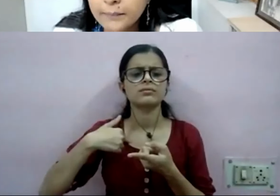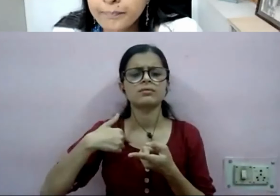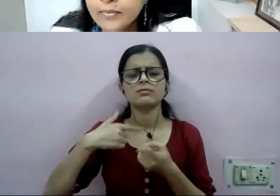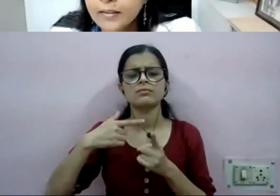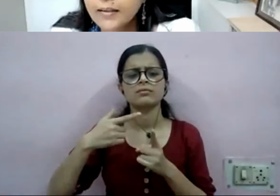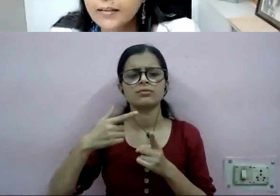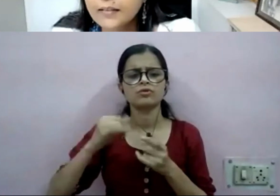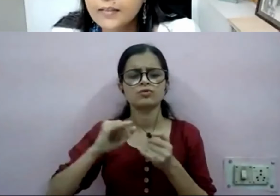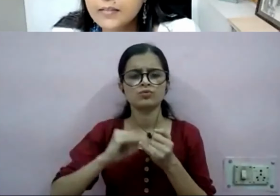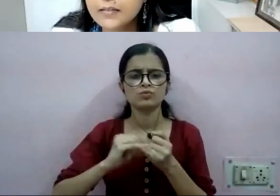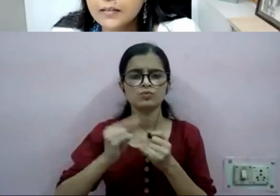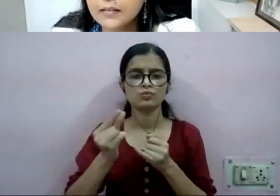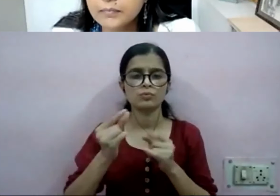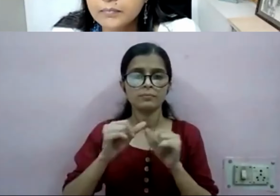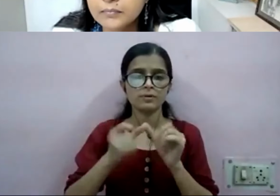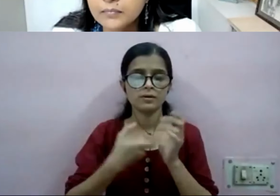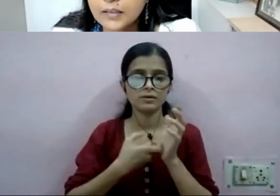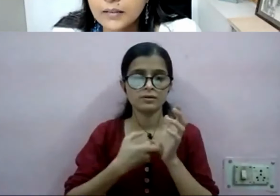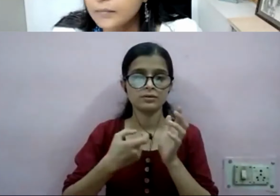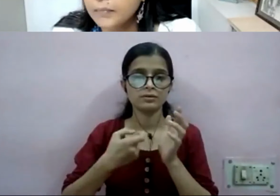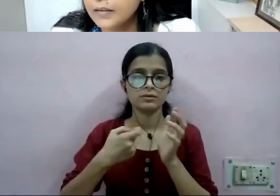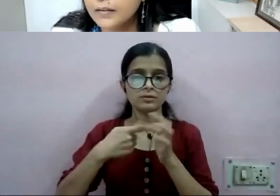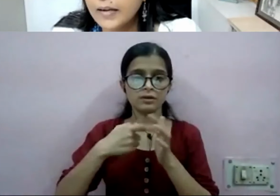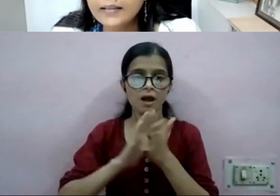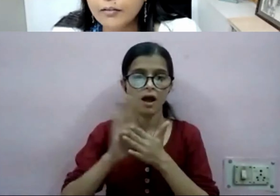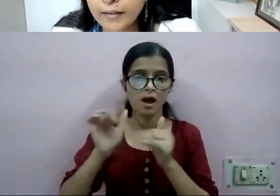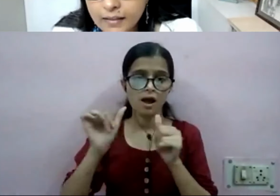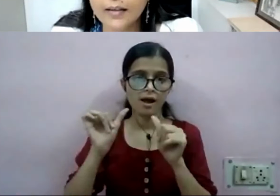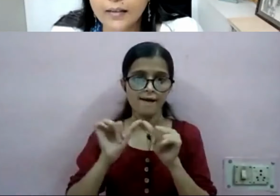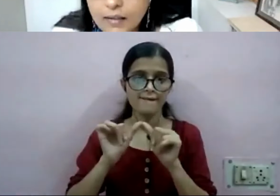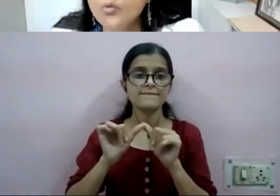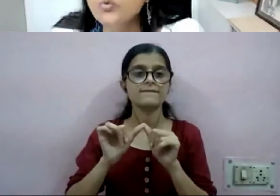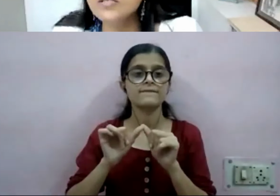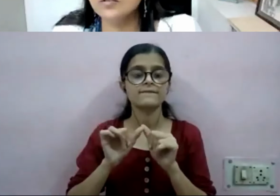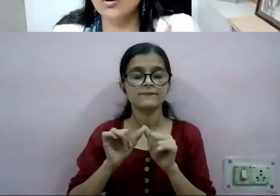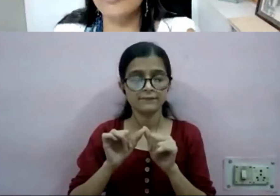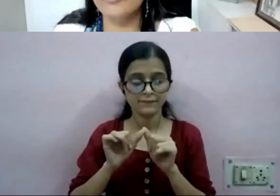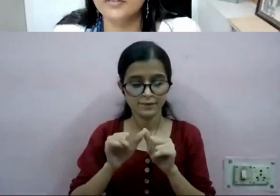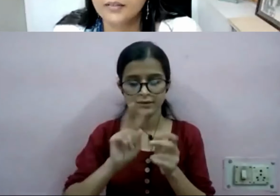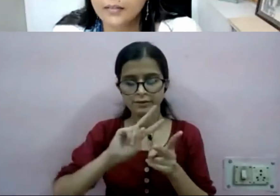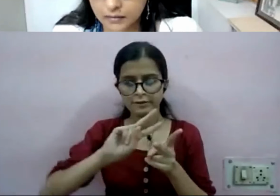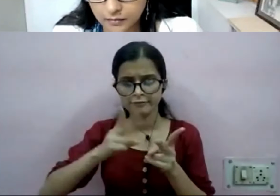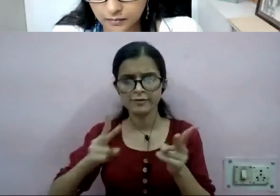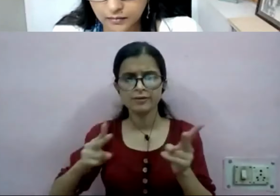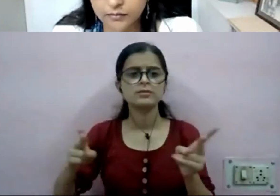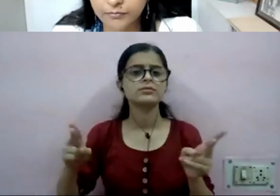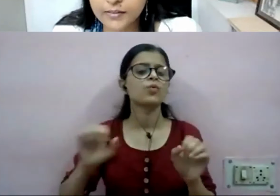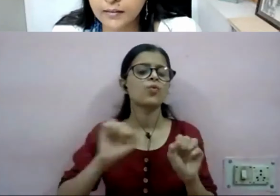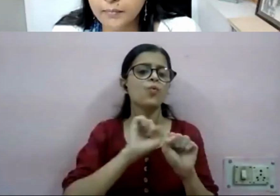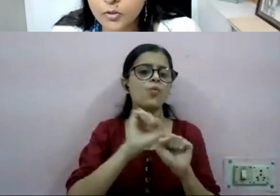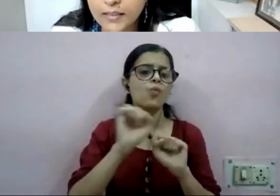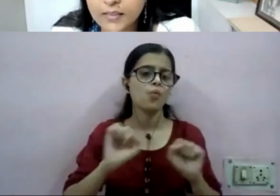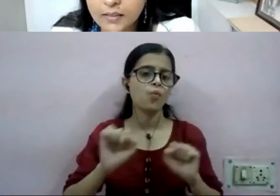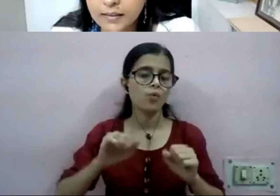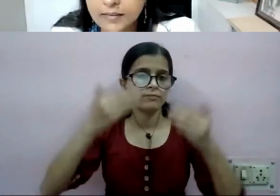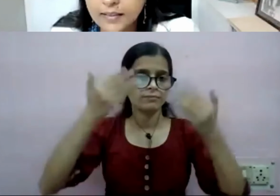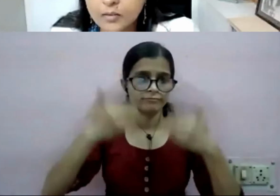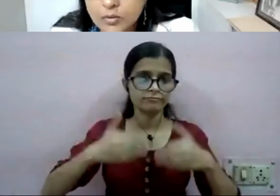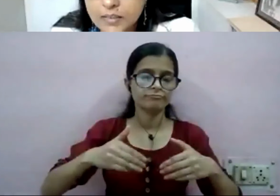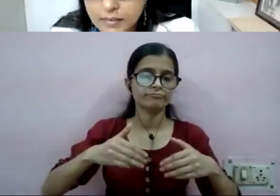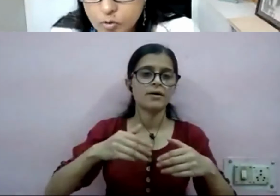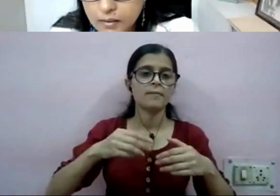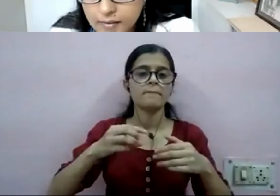Shurpanakha and this and the various accounts of her physical mutilation that